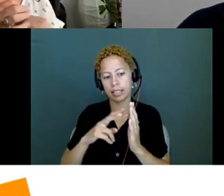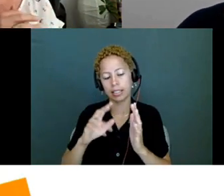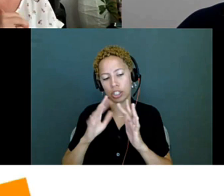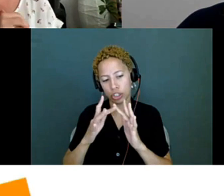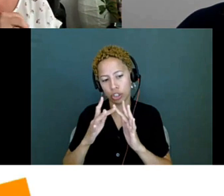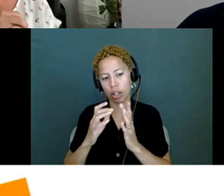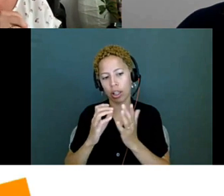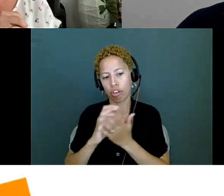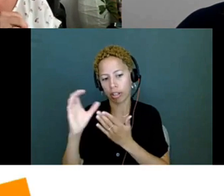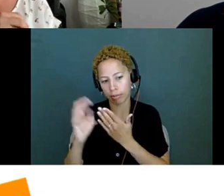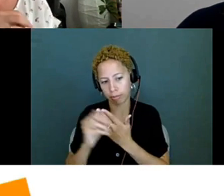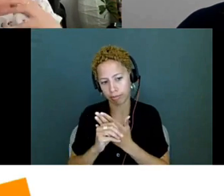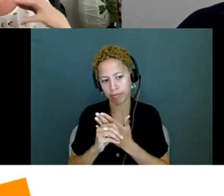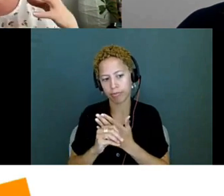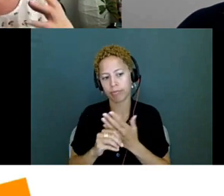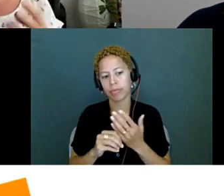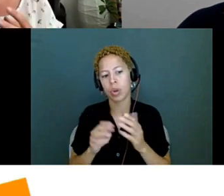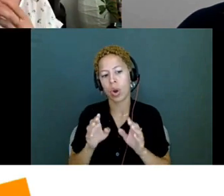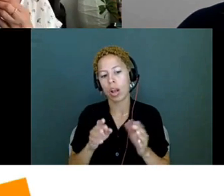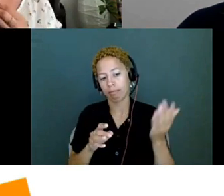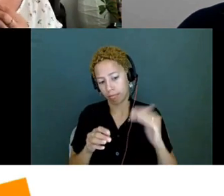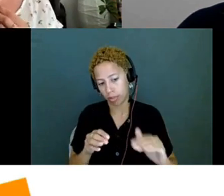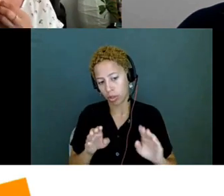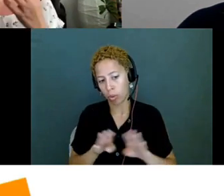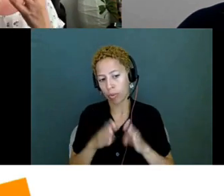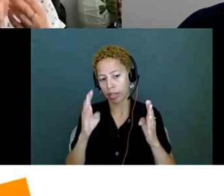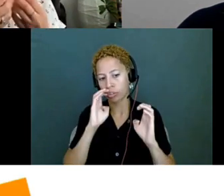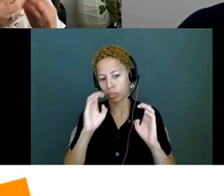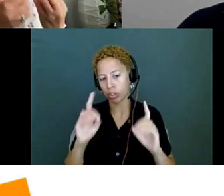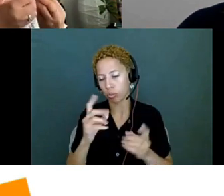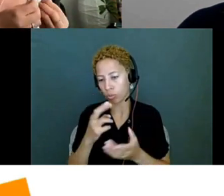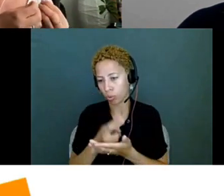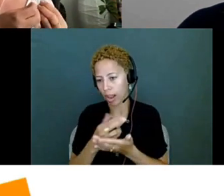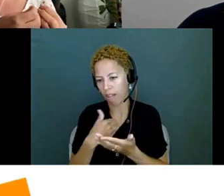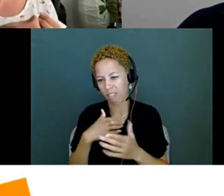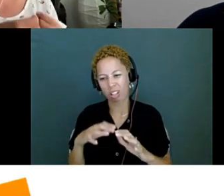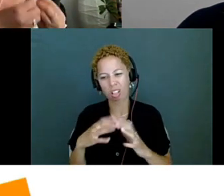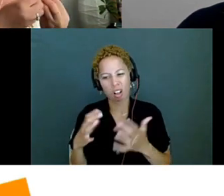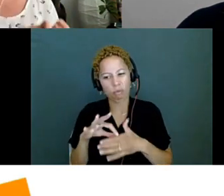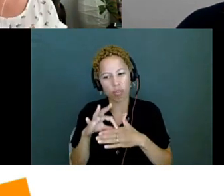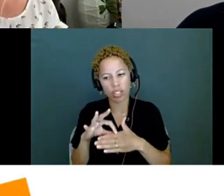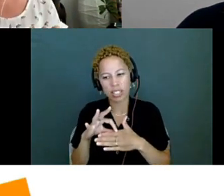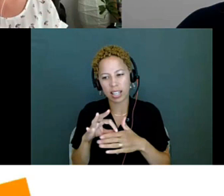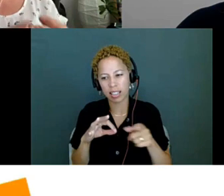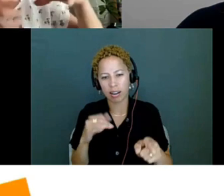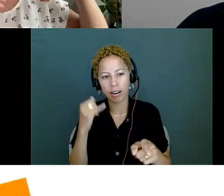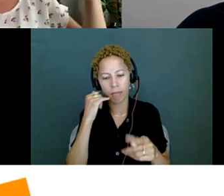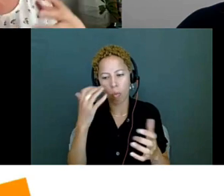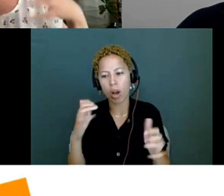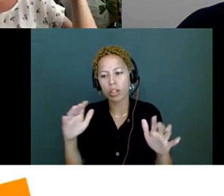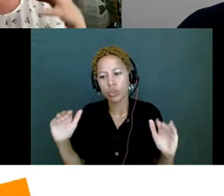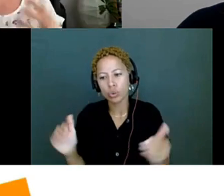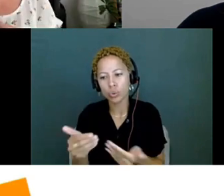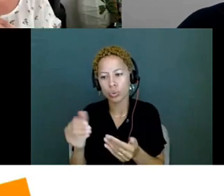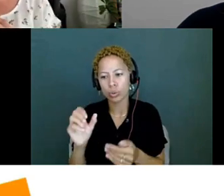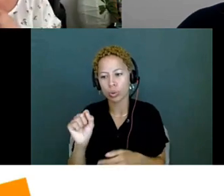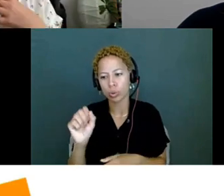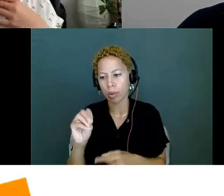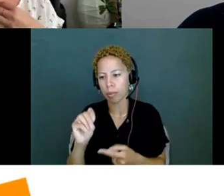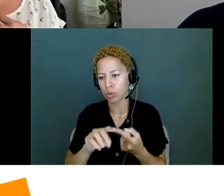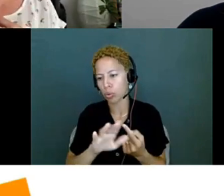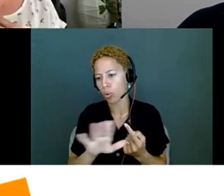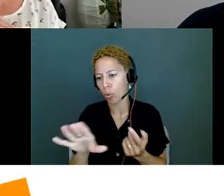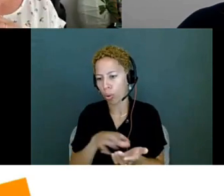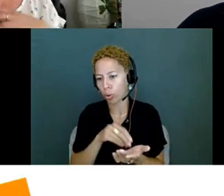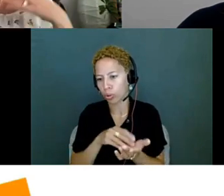our open educational resources, there's a lot of content if you want to introduce social media to your learners. So taking it a bit further,